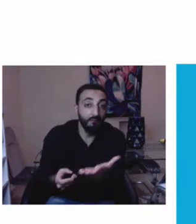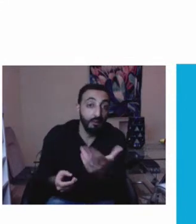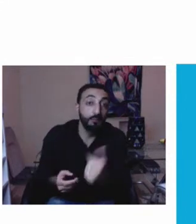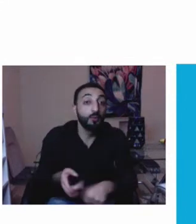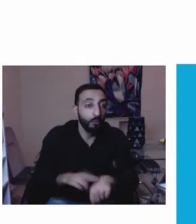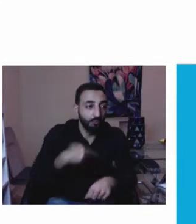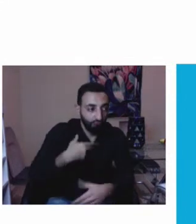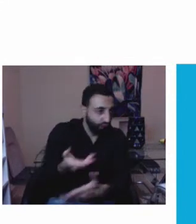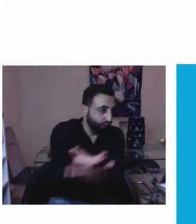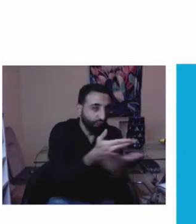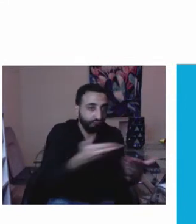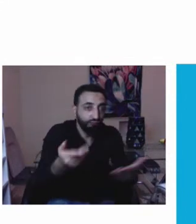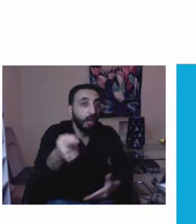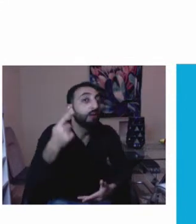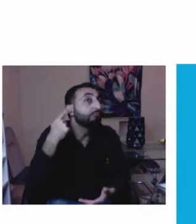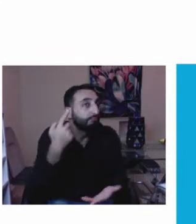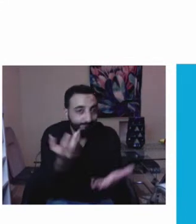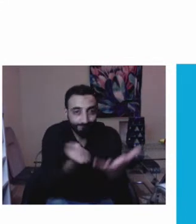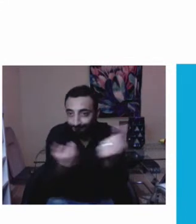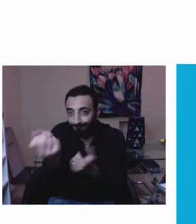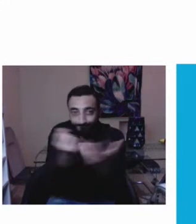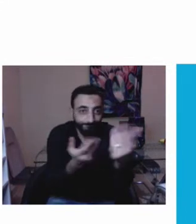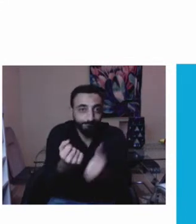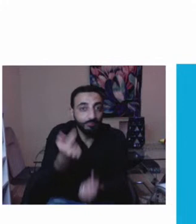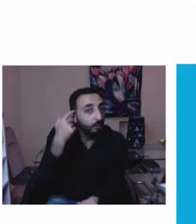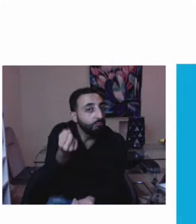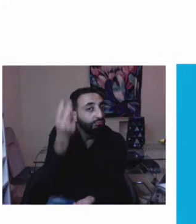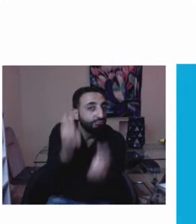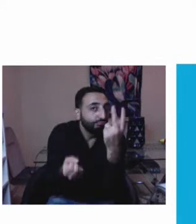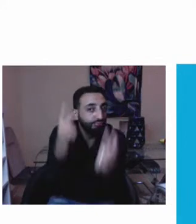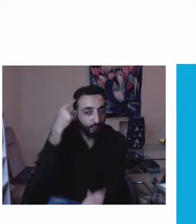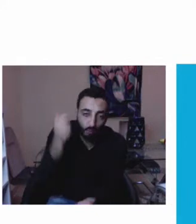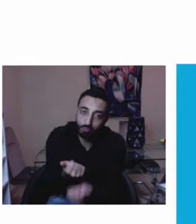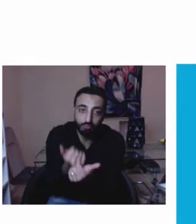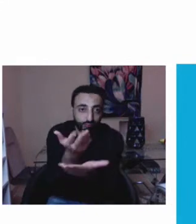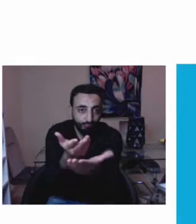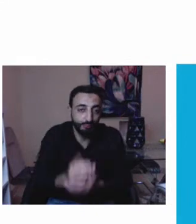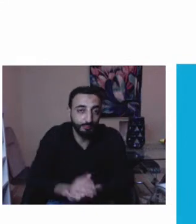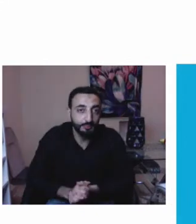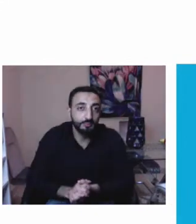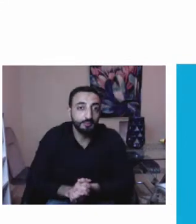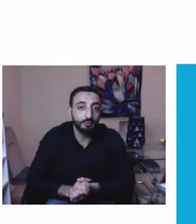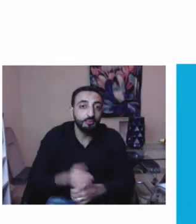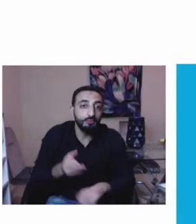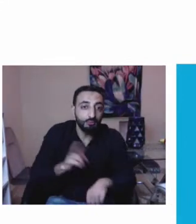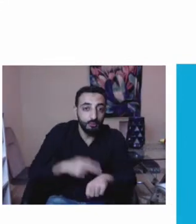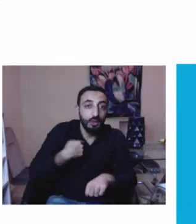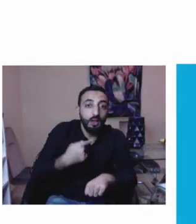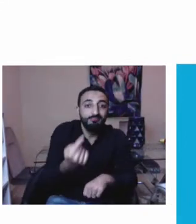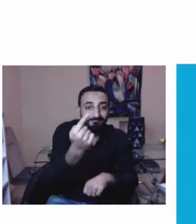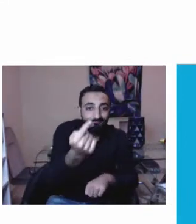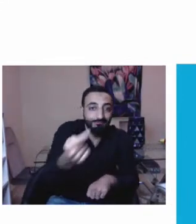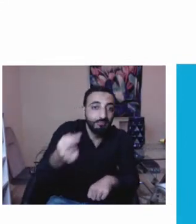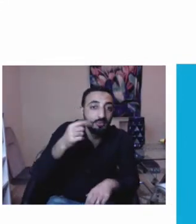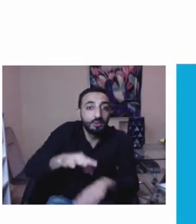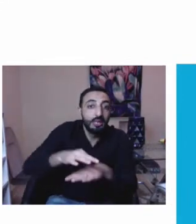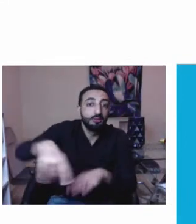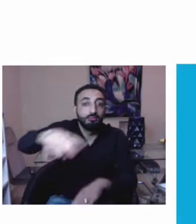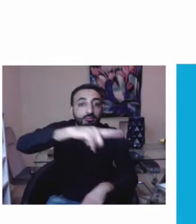remind all the speakers and distinguished representatives to be mindful of time for their intervention. So without further